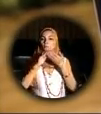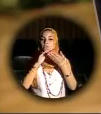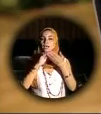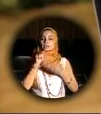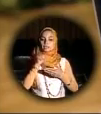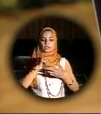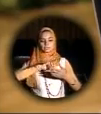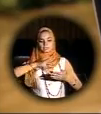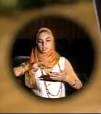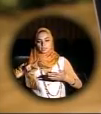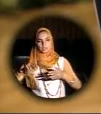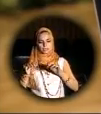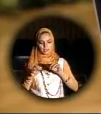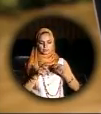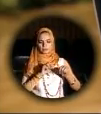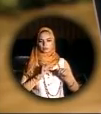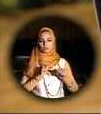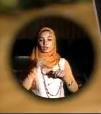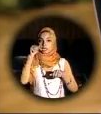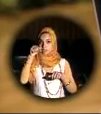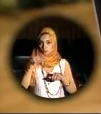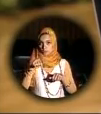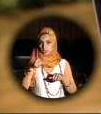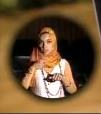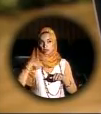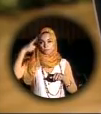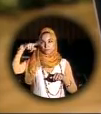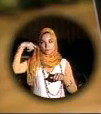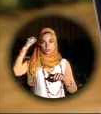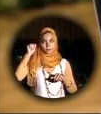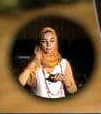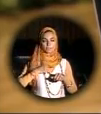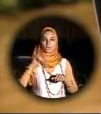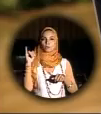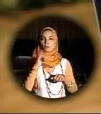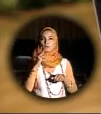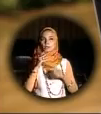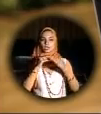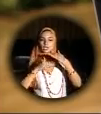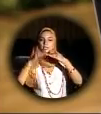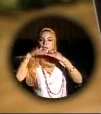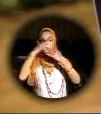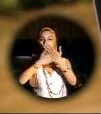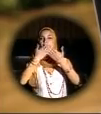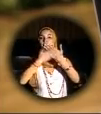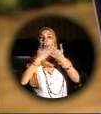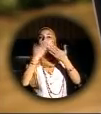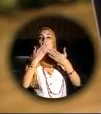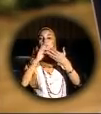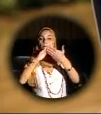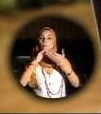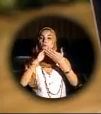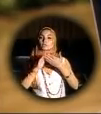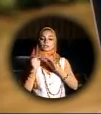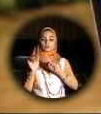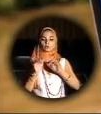physical rehabilitation and the use of the computer. Specifically, I use a personal laptop with QualiLife, and I use my head movements to control the